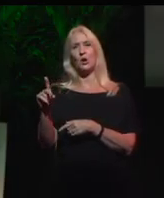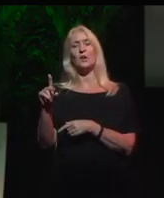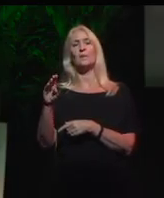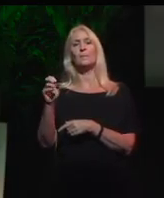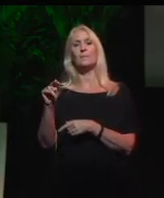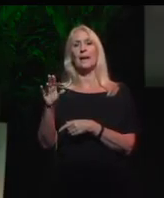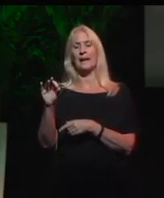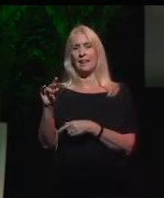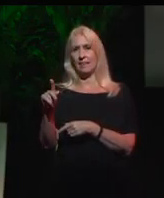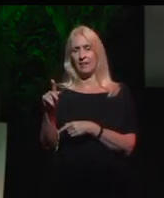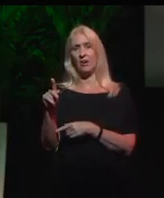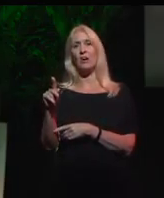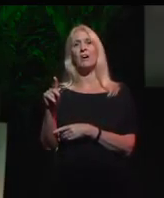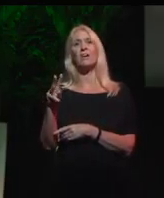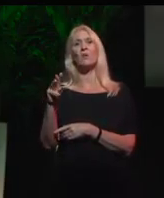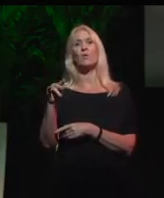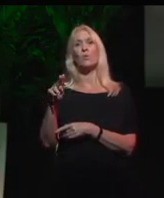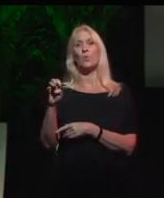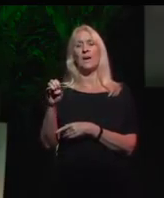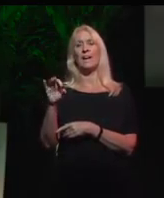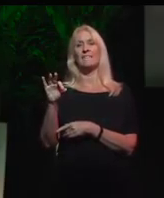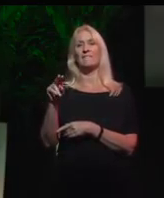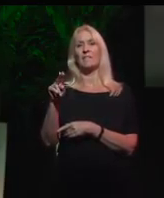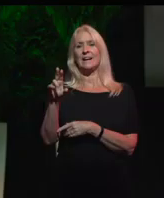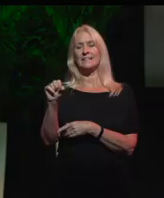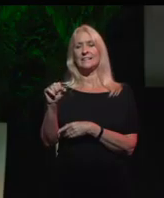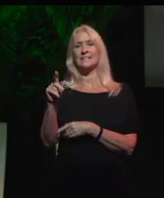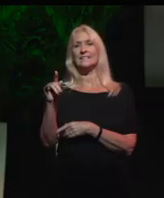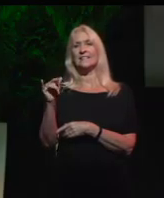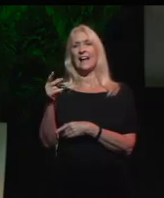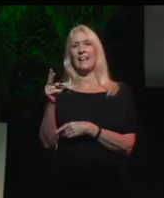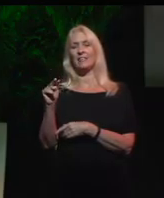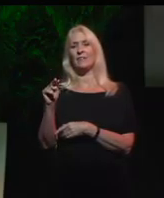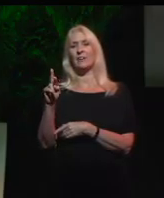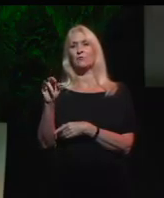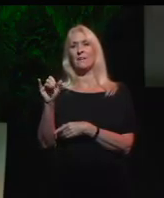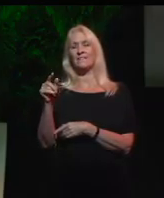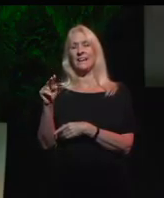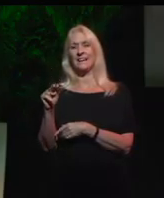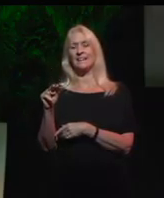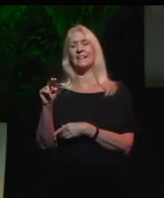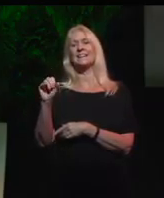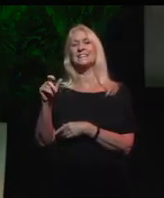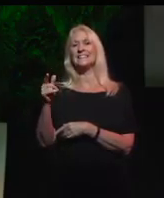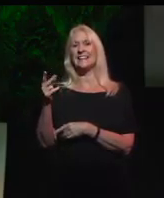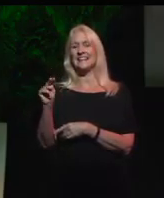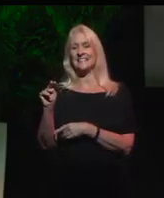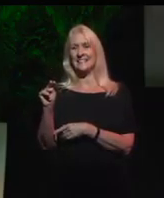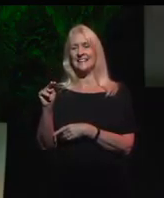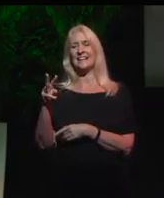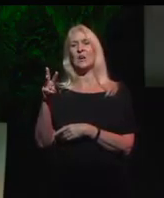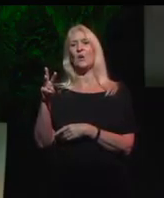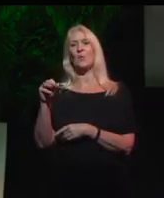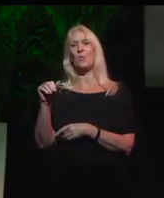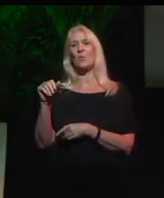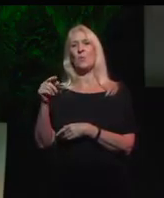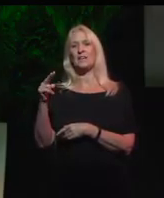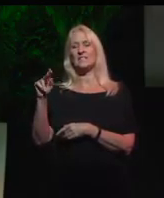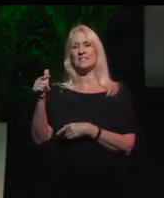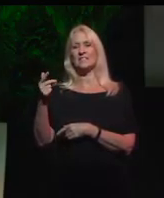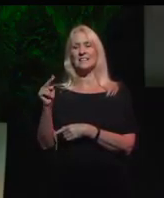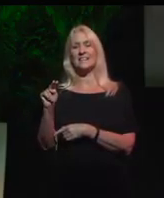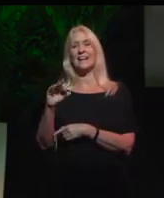Wayne Francis, Catherine Rifkin, Bill Mizell, Webb Skelton, Halen Washington, and Rebecca